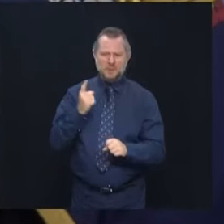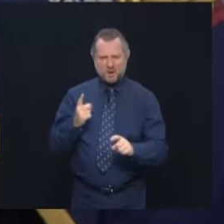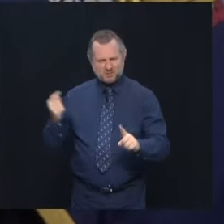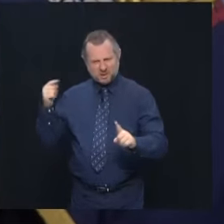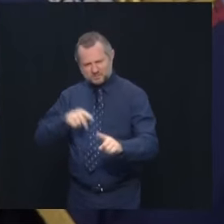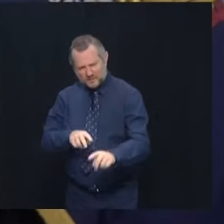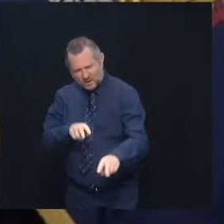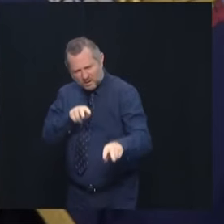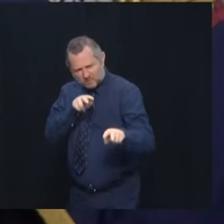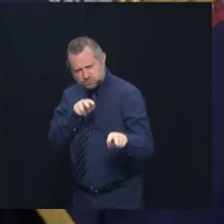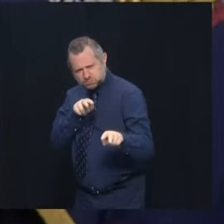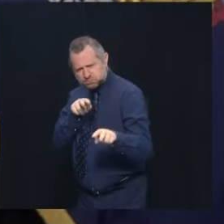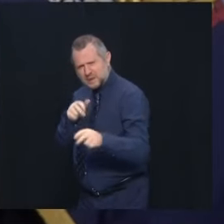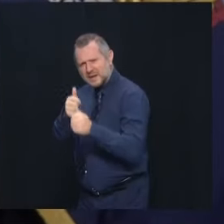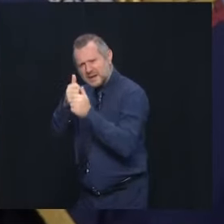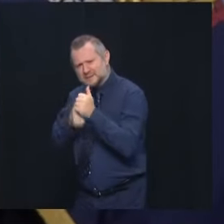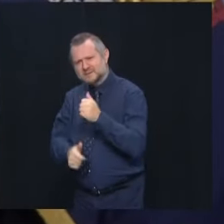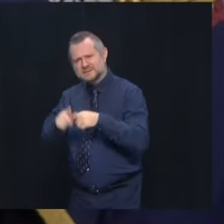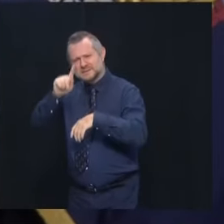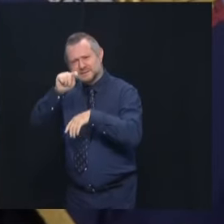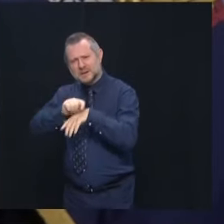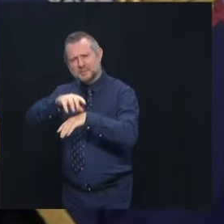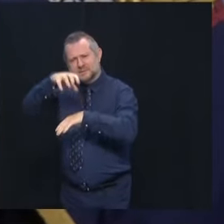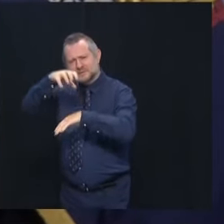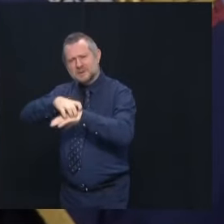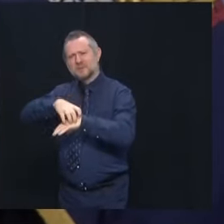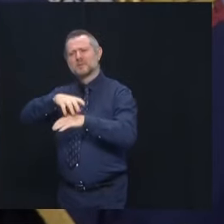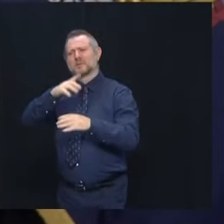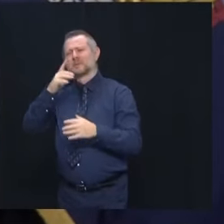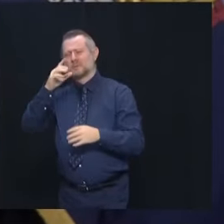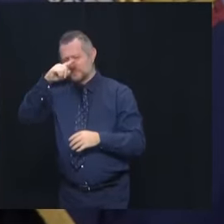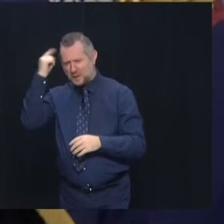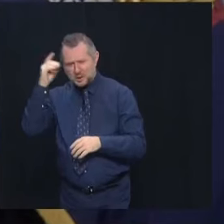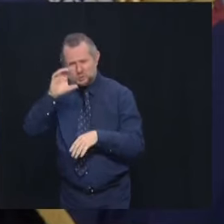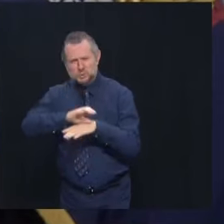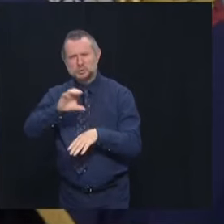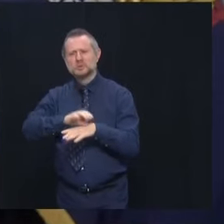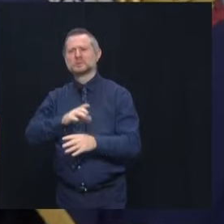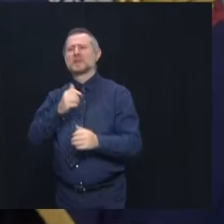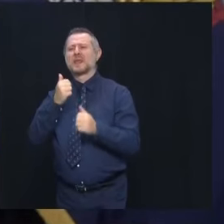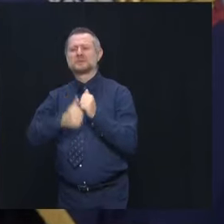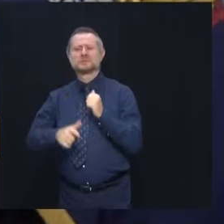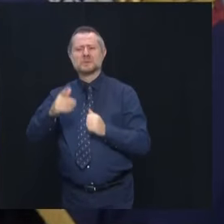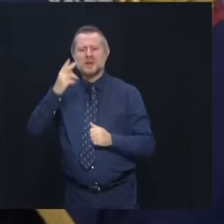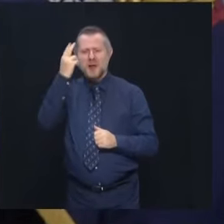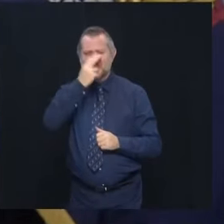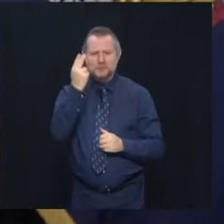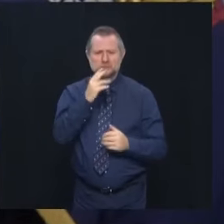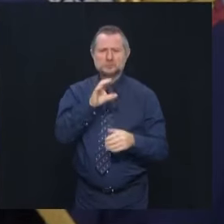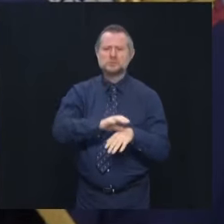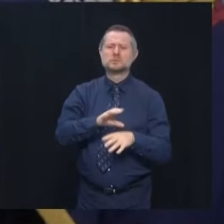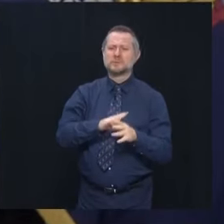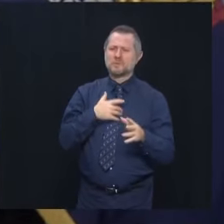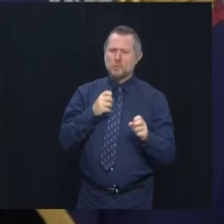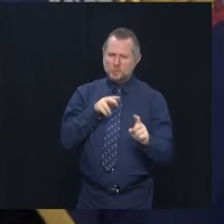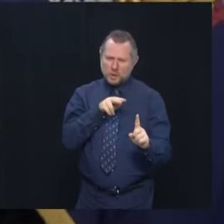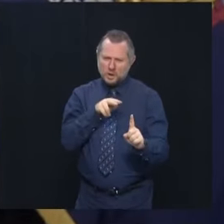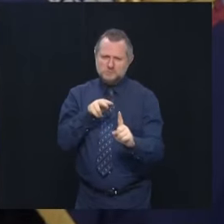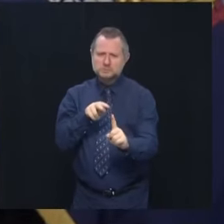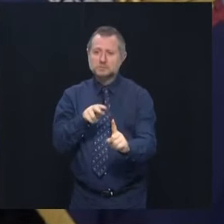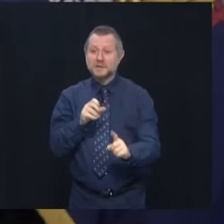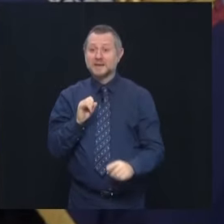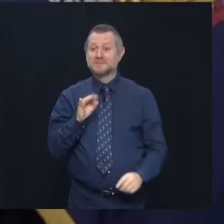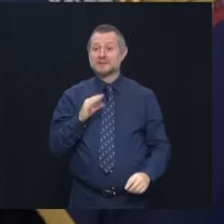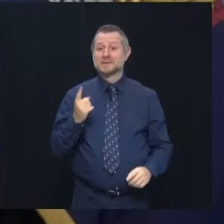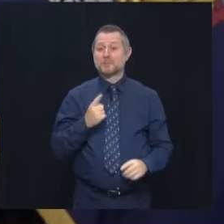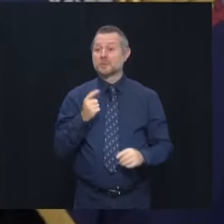attendance in a temple, in a black church, in a Catholic church, and if the rules are violated,